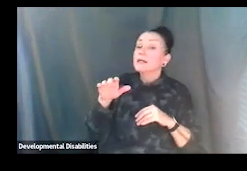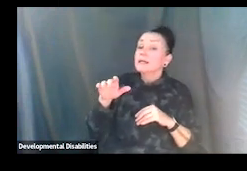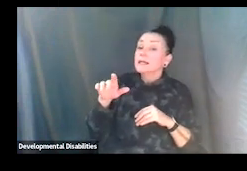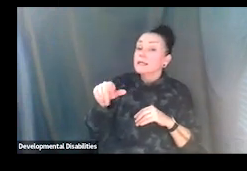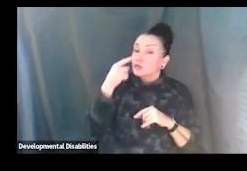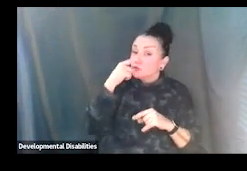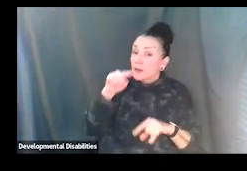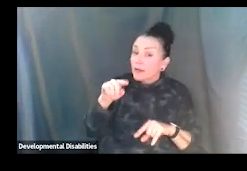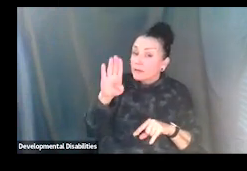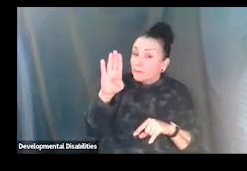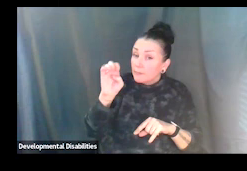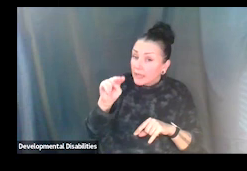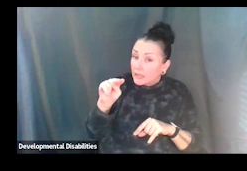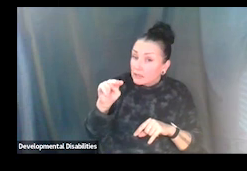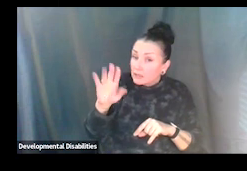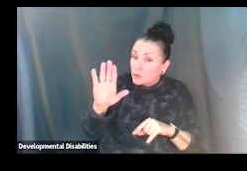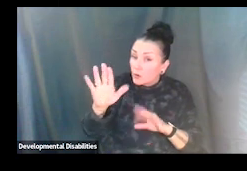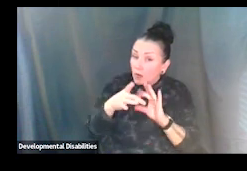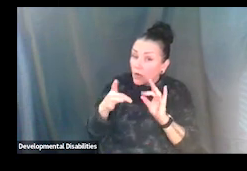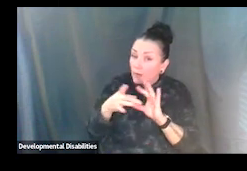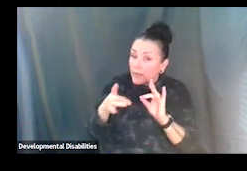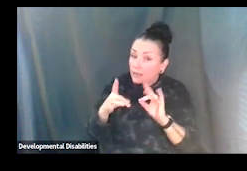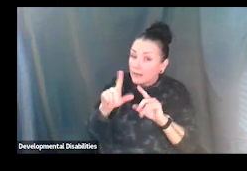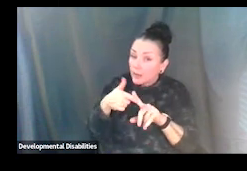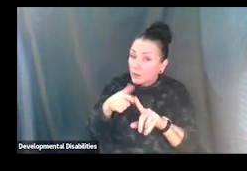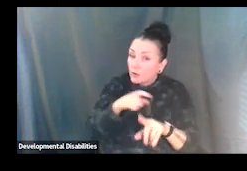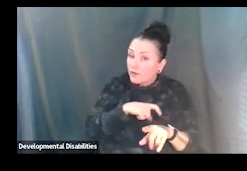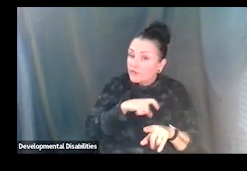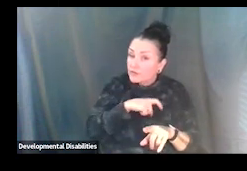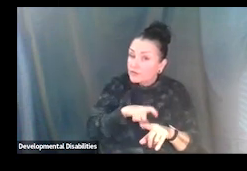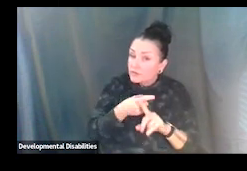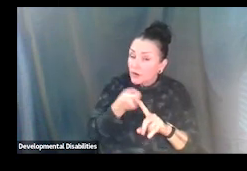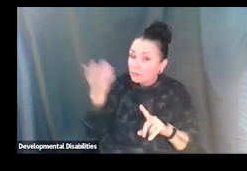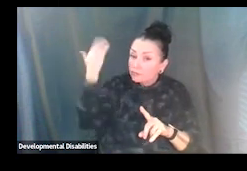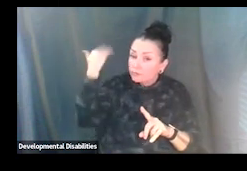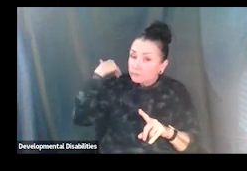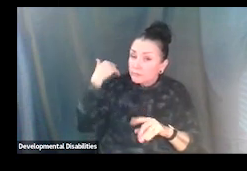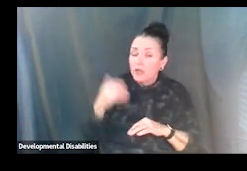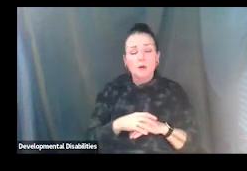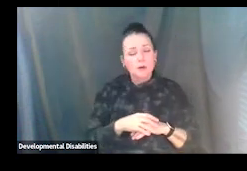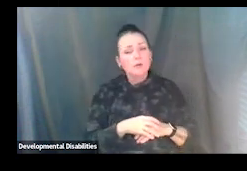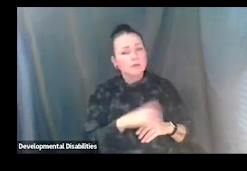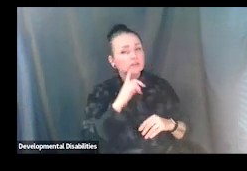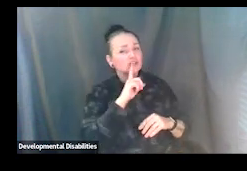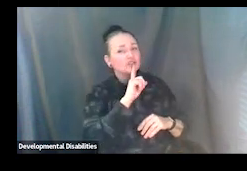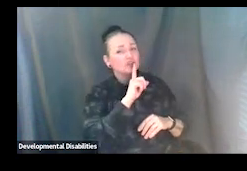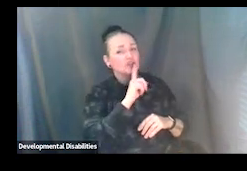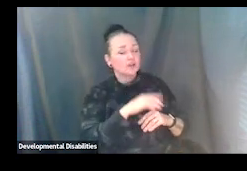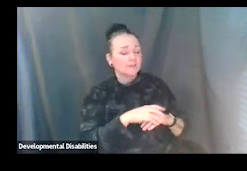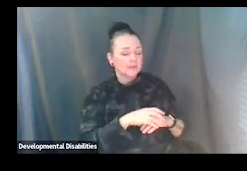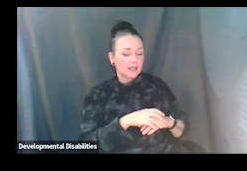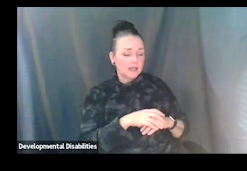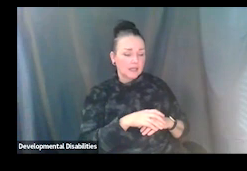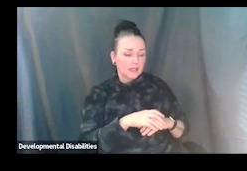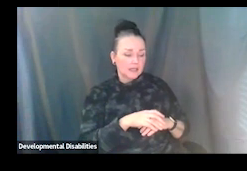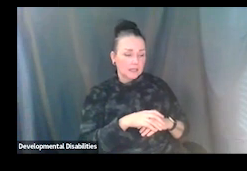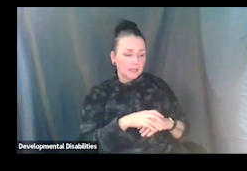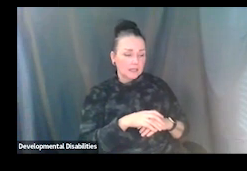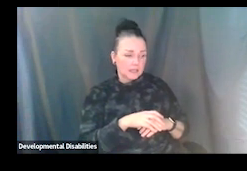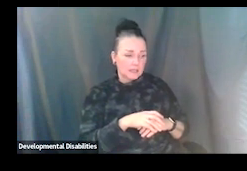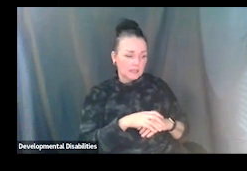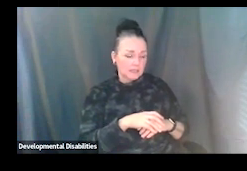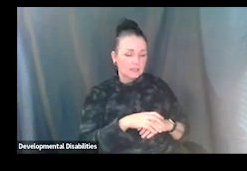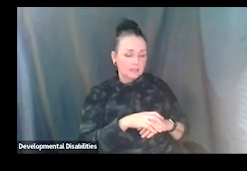years ago, but there's which covered the psychological, the psychiatric,